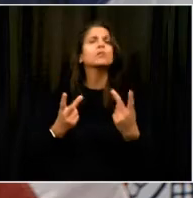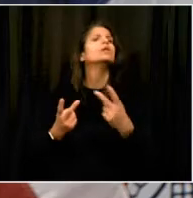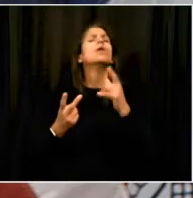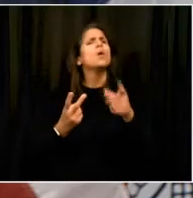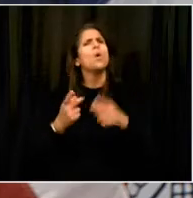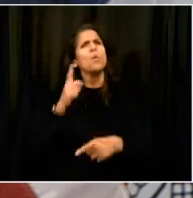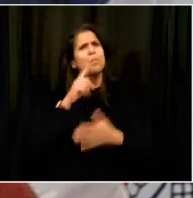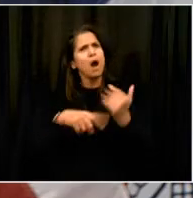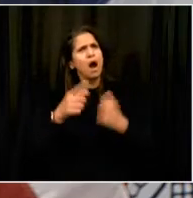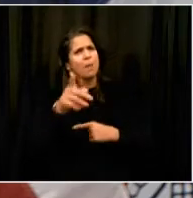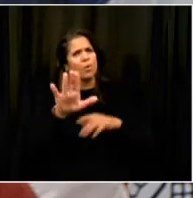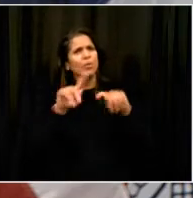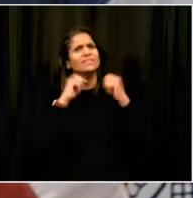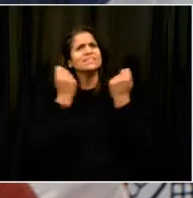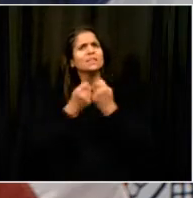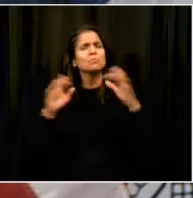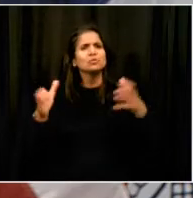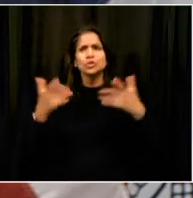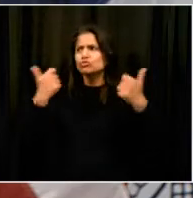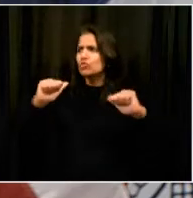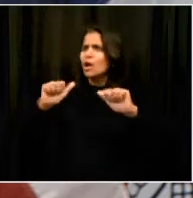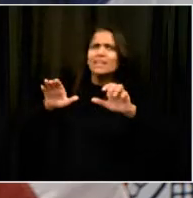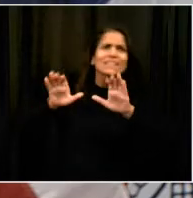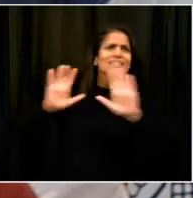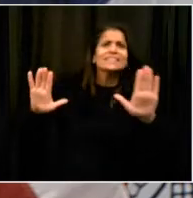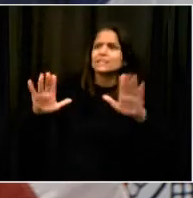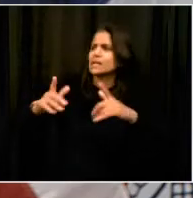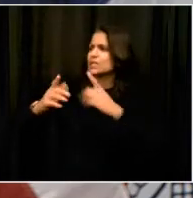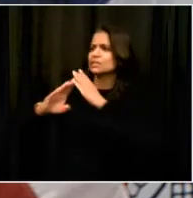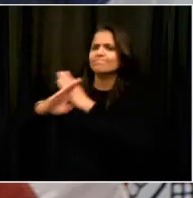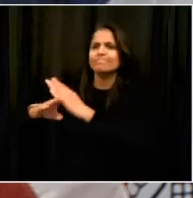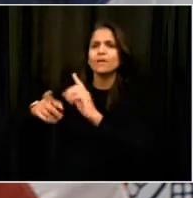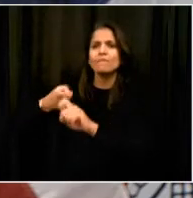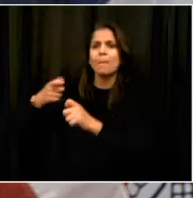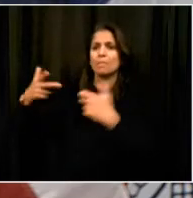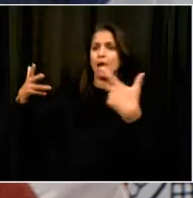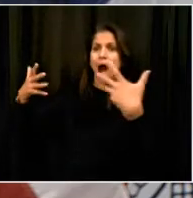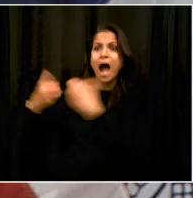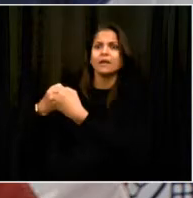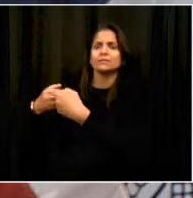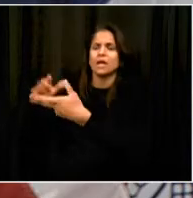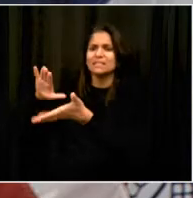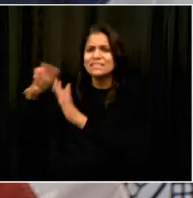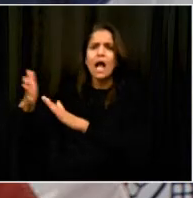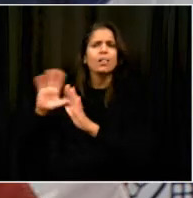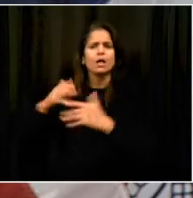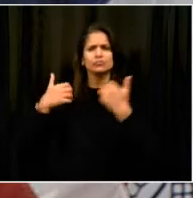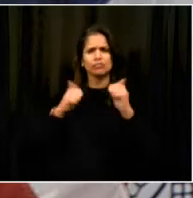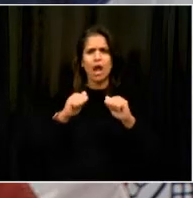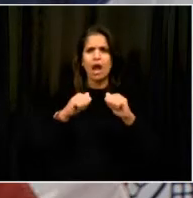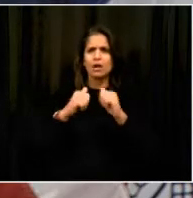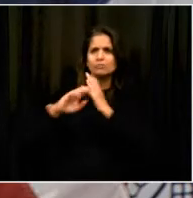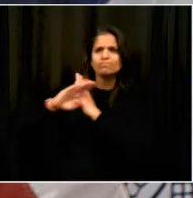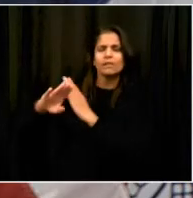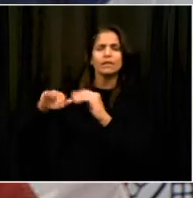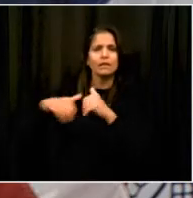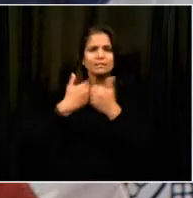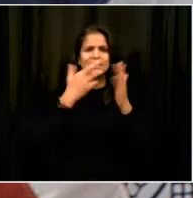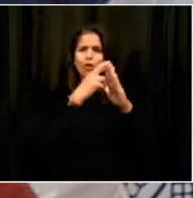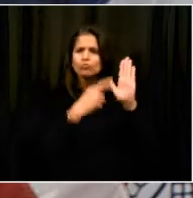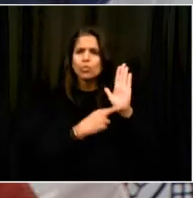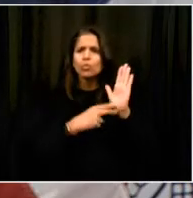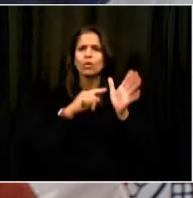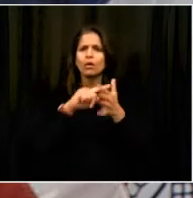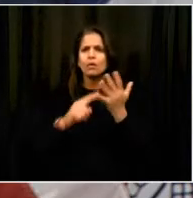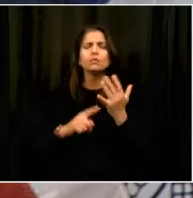an addendum, the DOT is not making outgoing Commissioner Polly Trottenberg available for any interviews. She was your